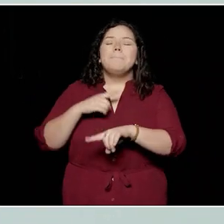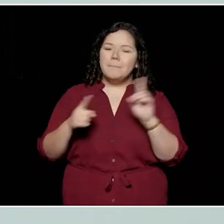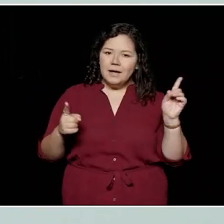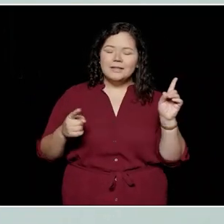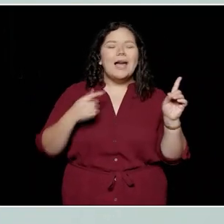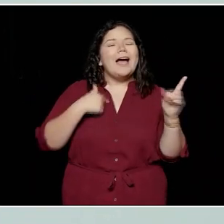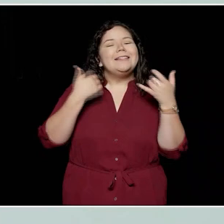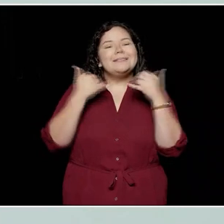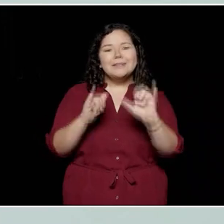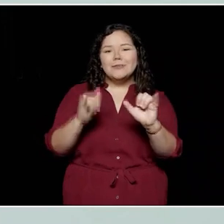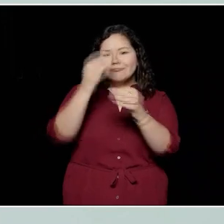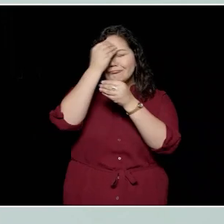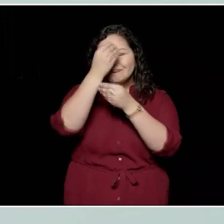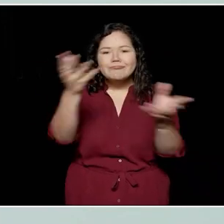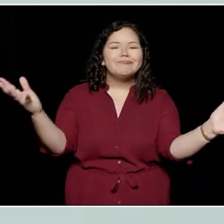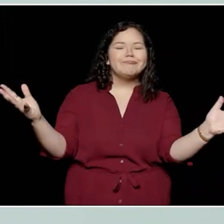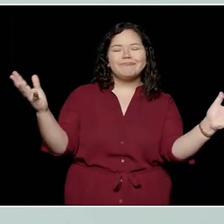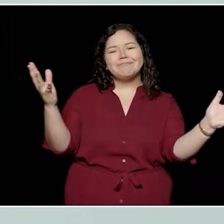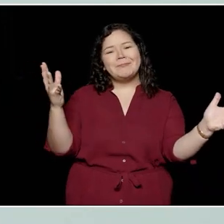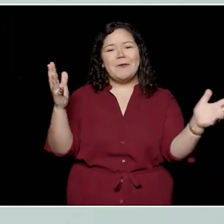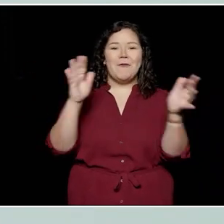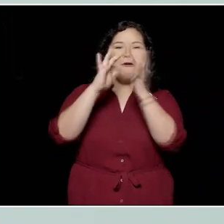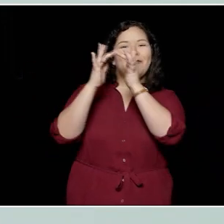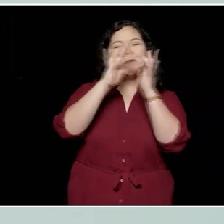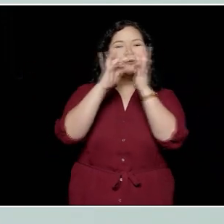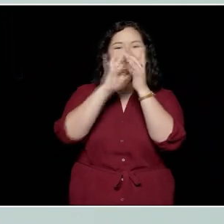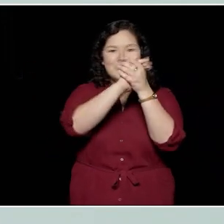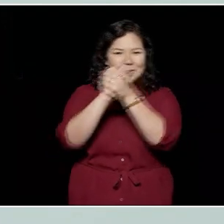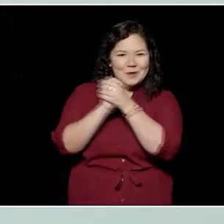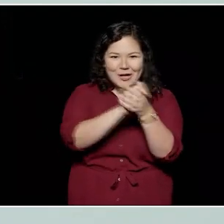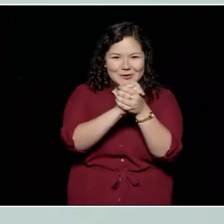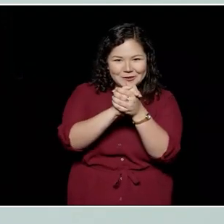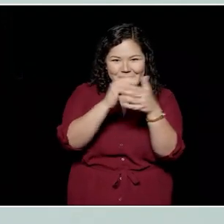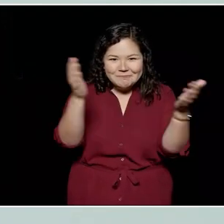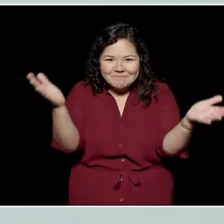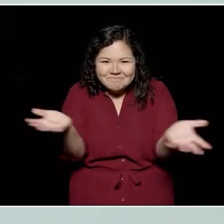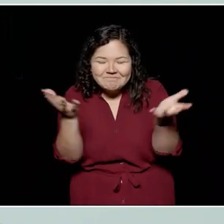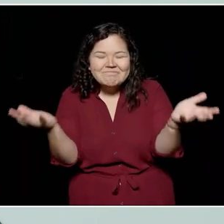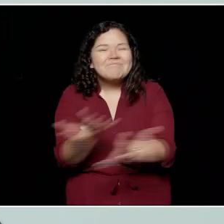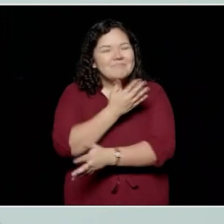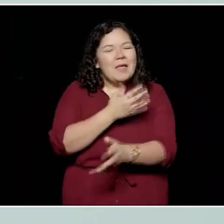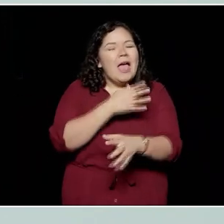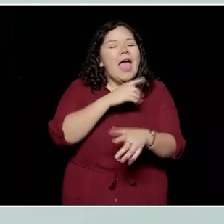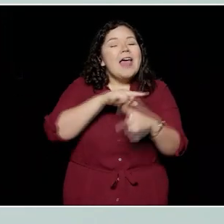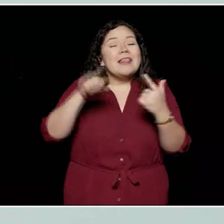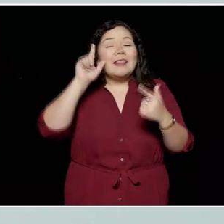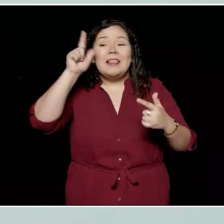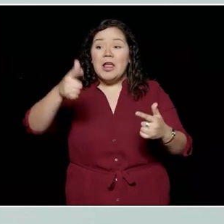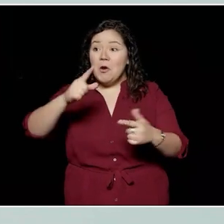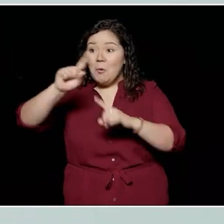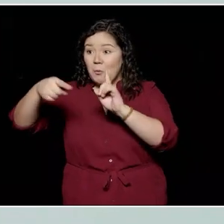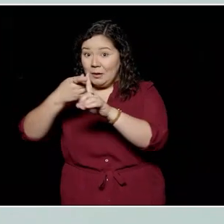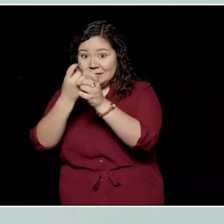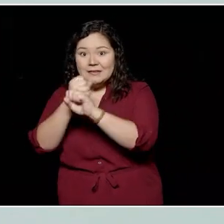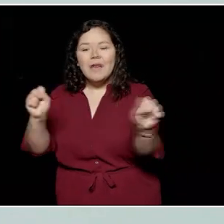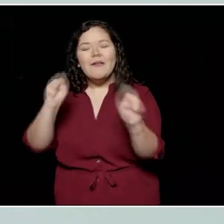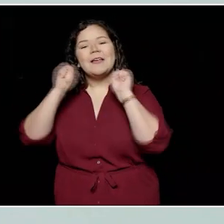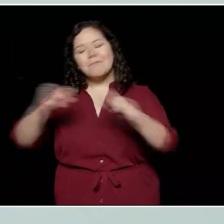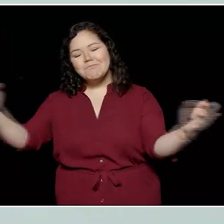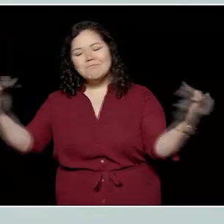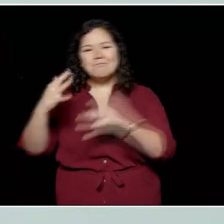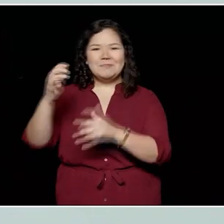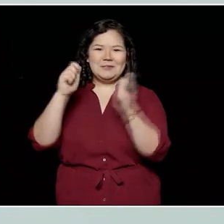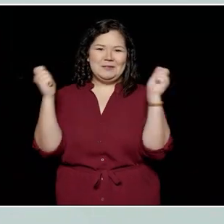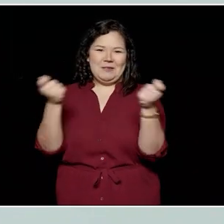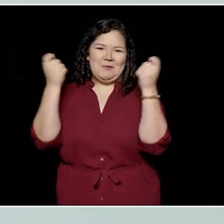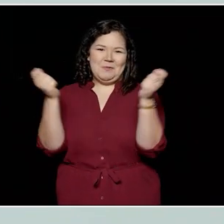complete. Instead, I am sending each of you virtual congratulations until we can celebrate